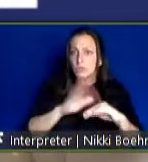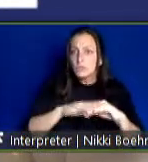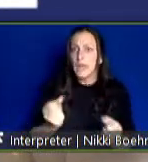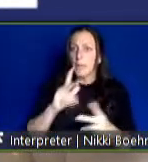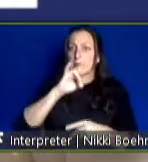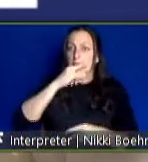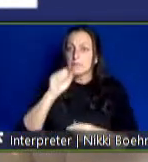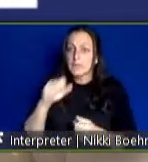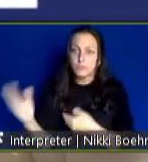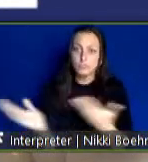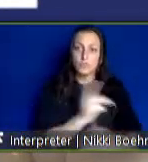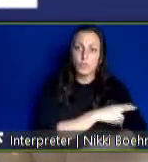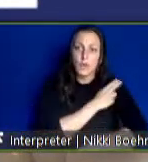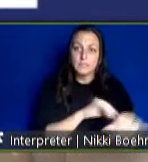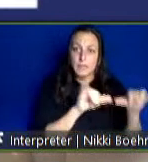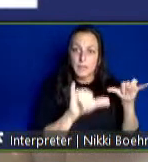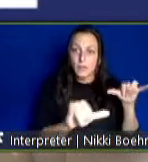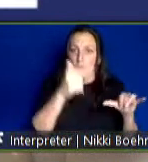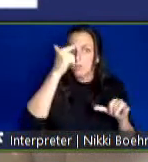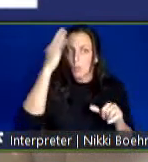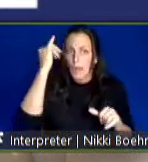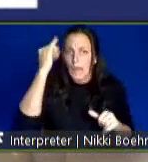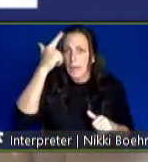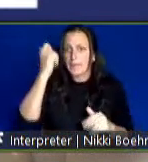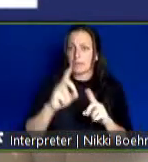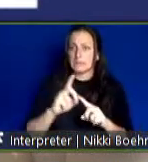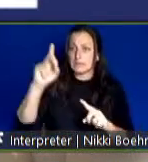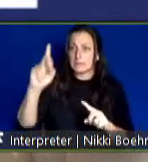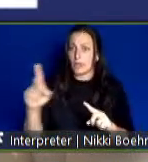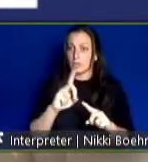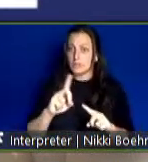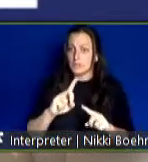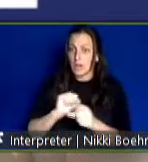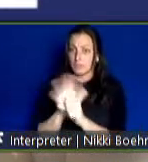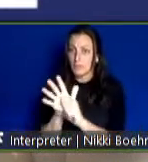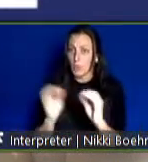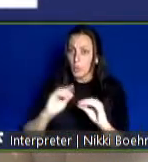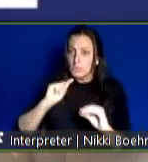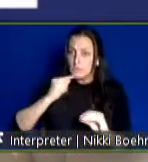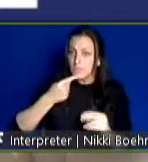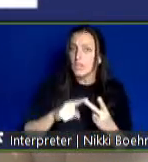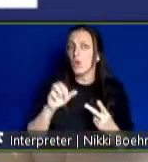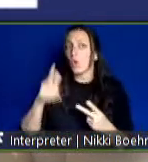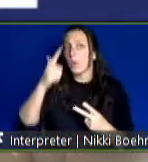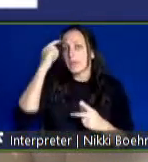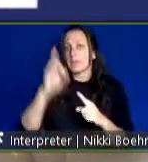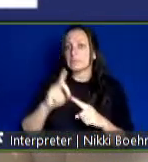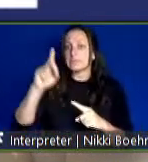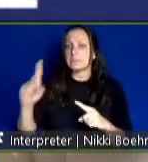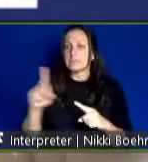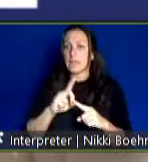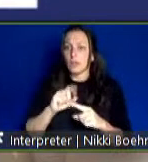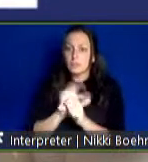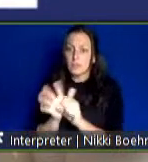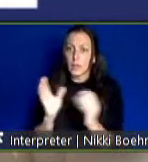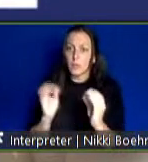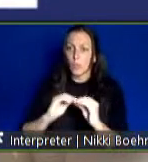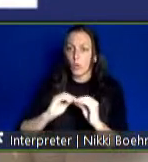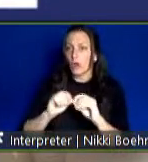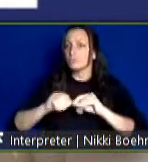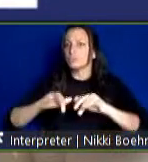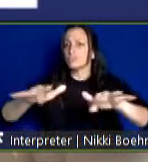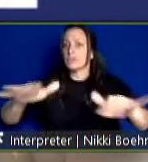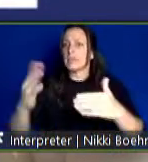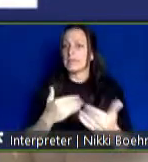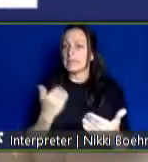hospitalizations among children because Delta is more severe, or is it simply that Delta is more transmissible among children than